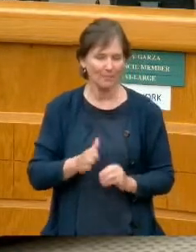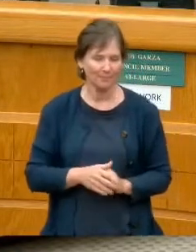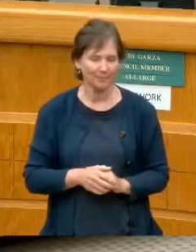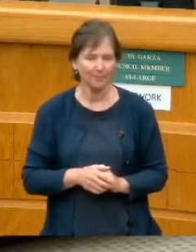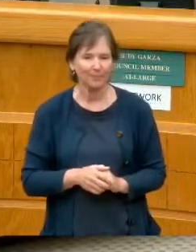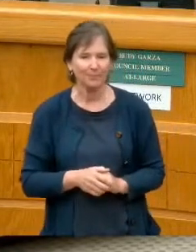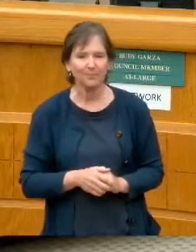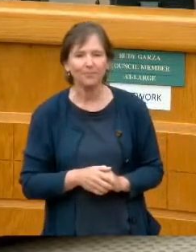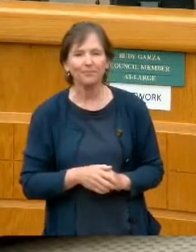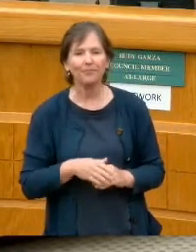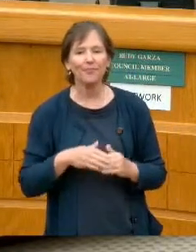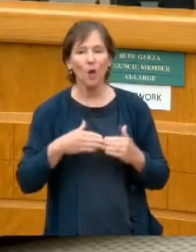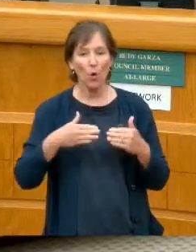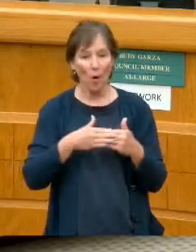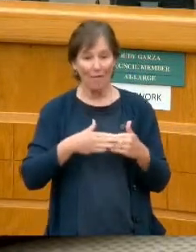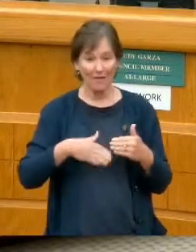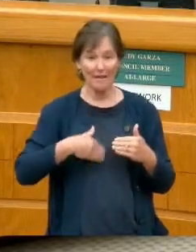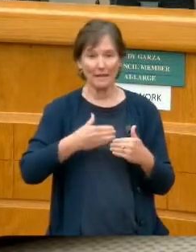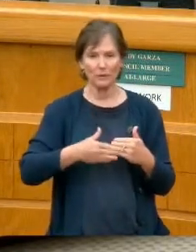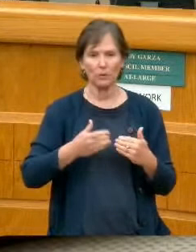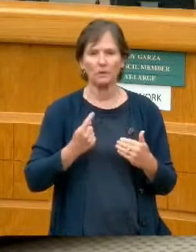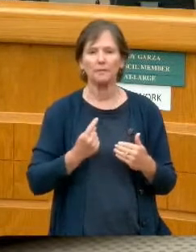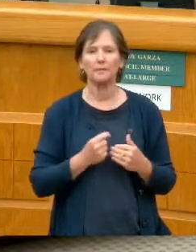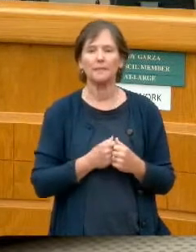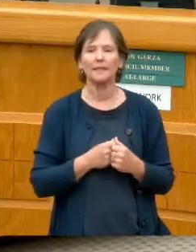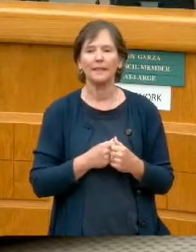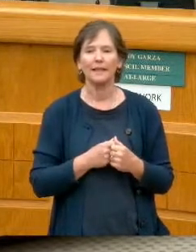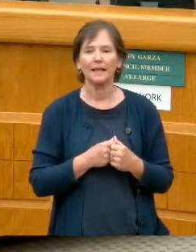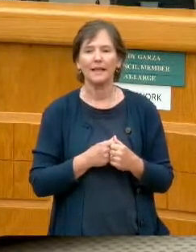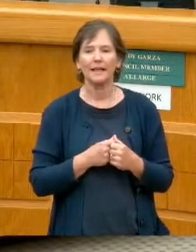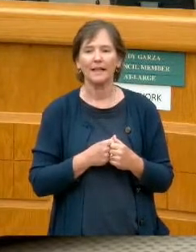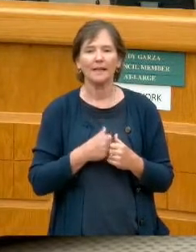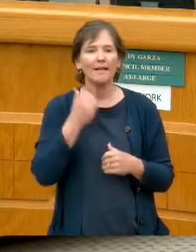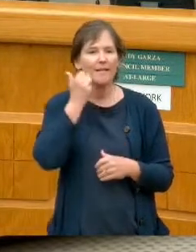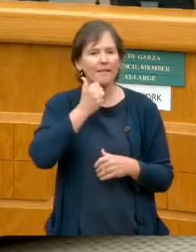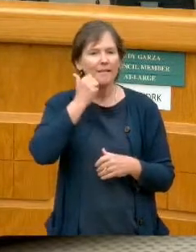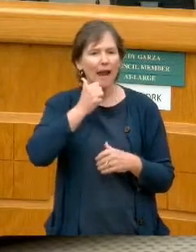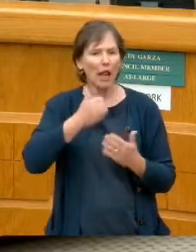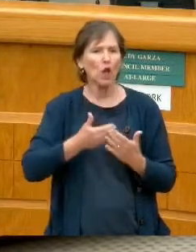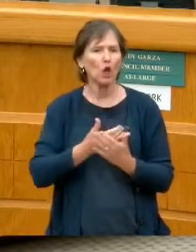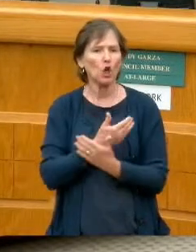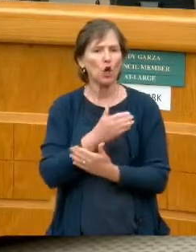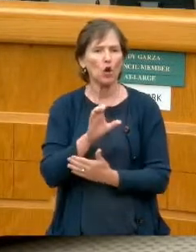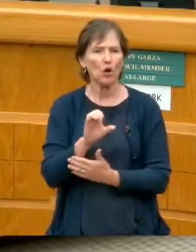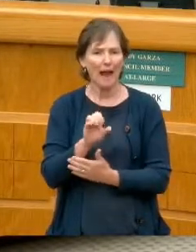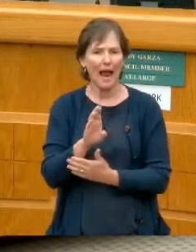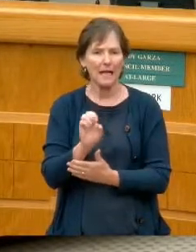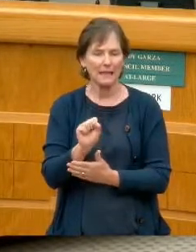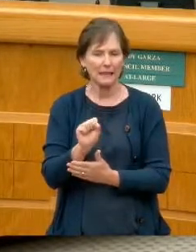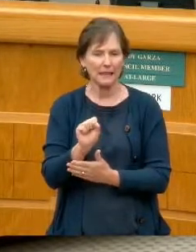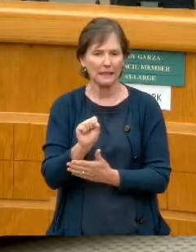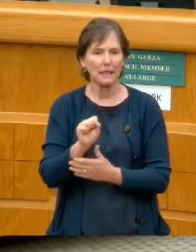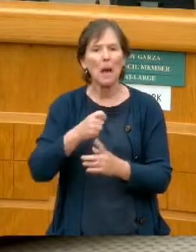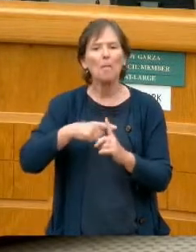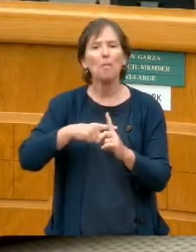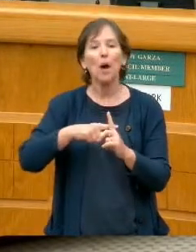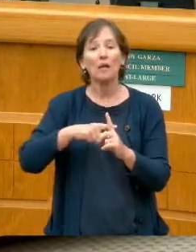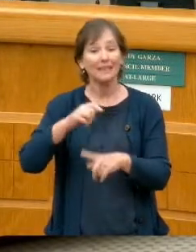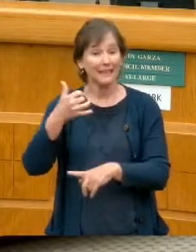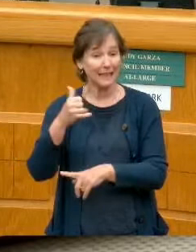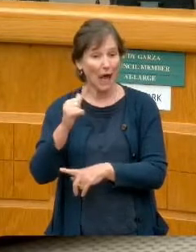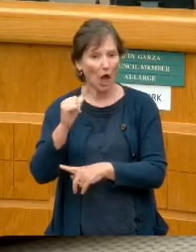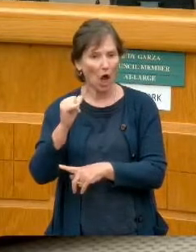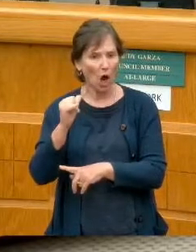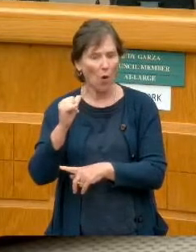This next graph shows us the daily number of new cases, and it also shows in yellow the number of state